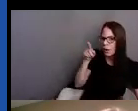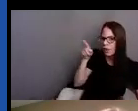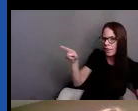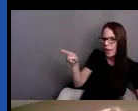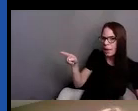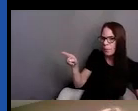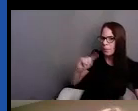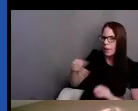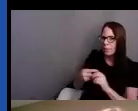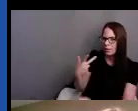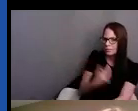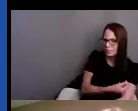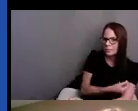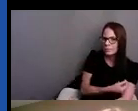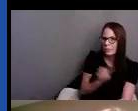available?